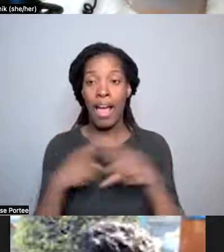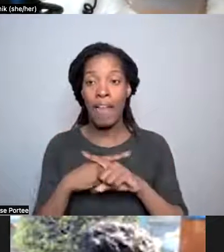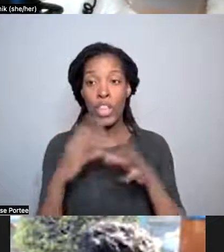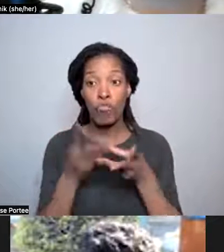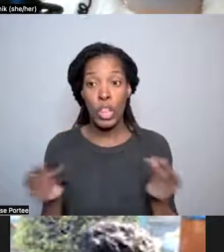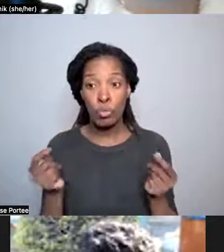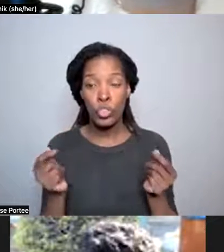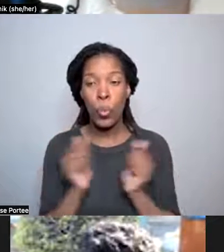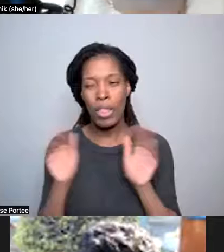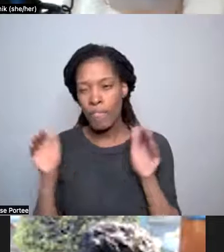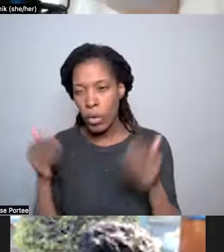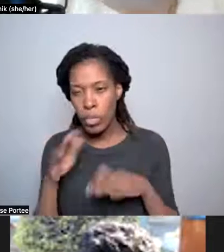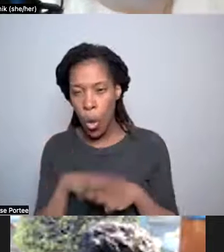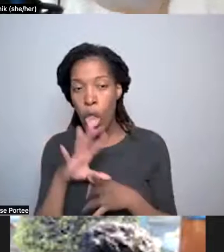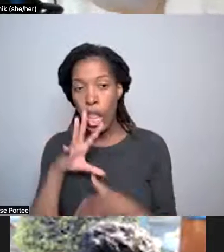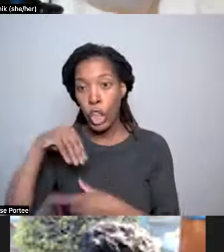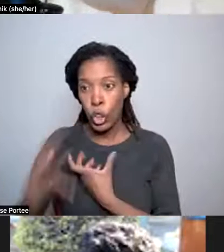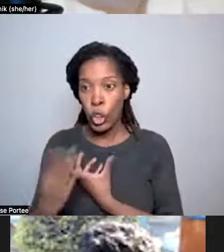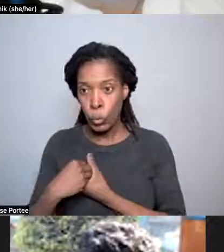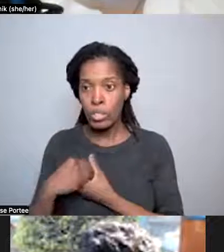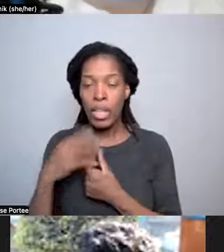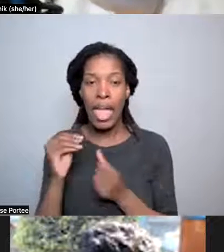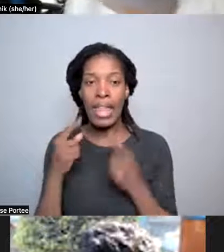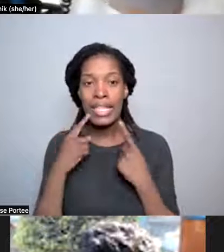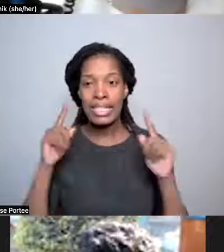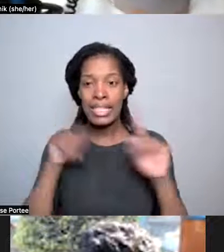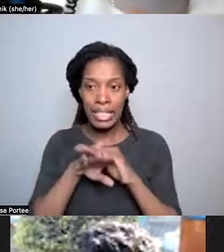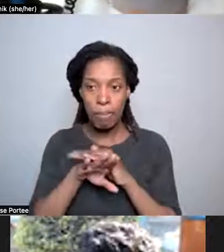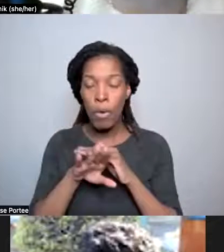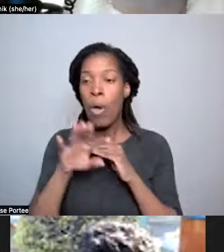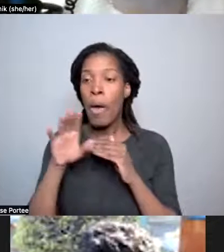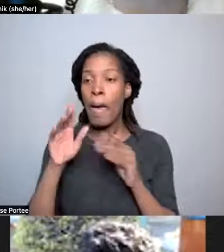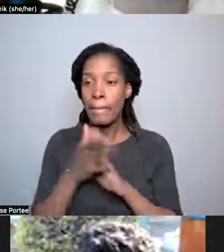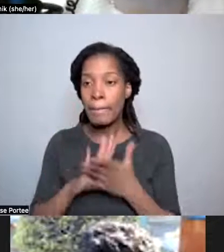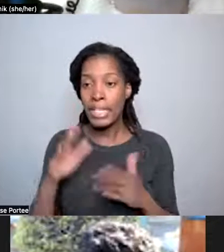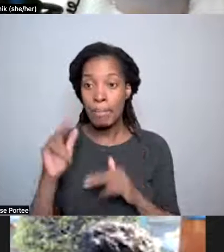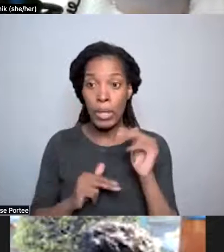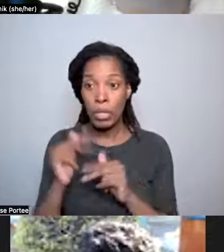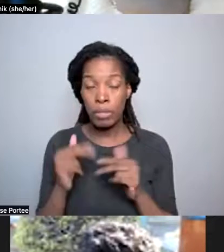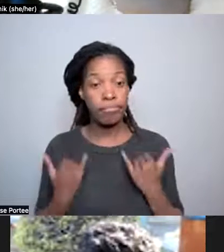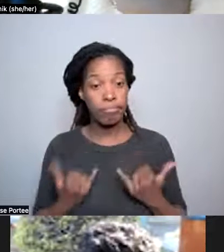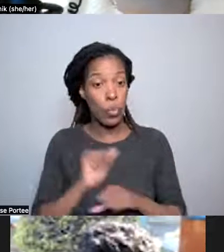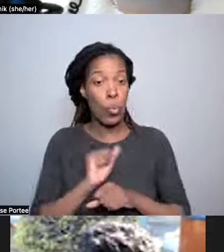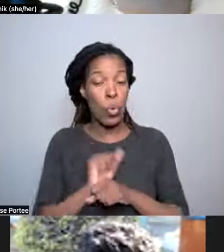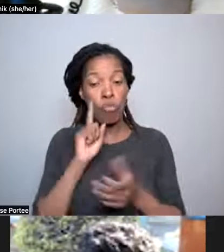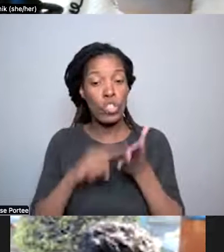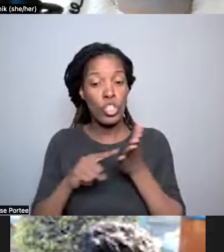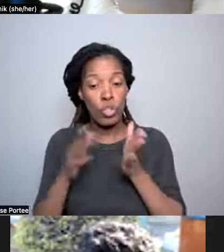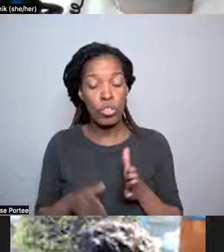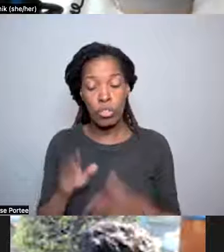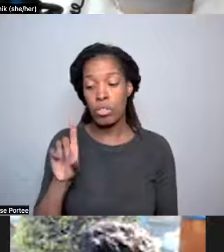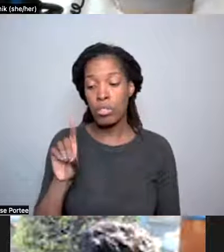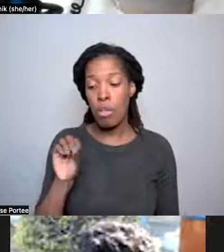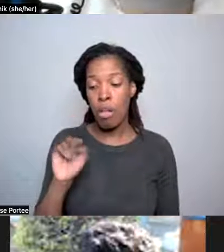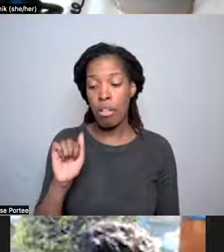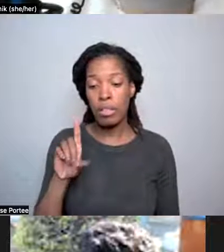on inclusive and accessible peace building. I currently work as a researcher at the Donald Beasley Institute,